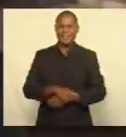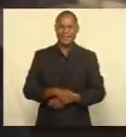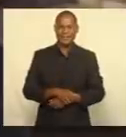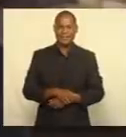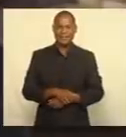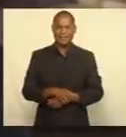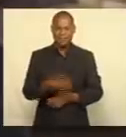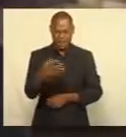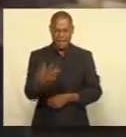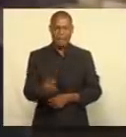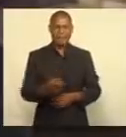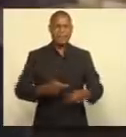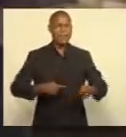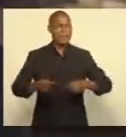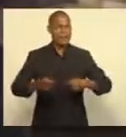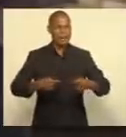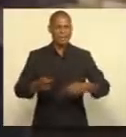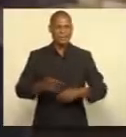no buyers are here.